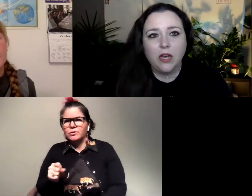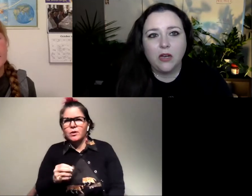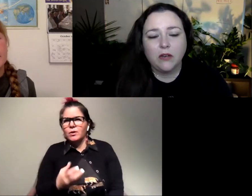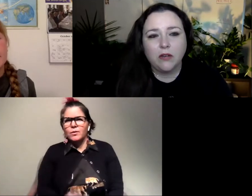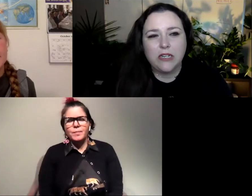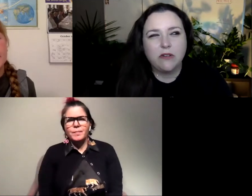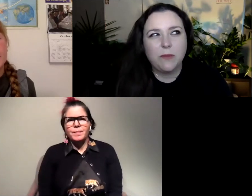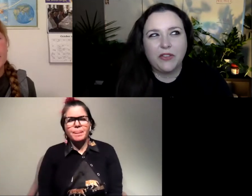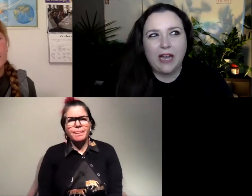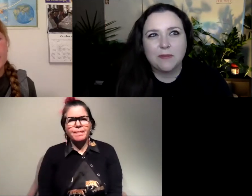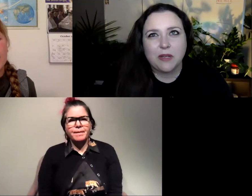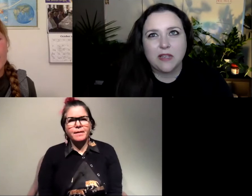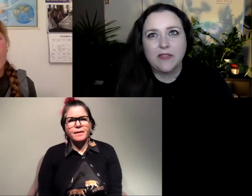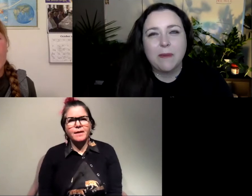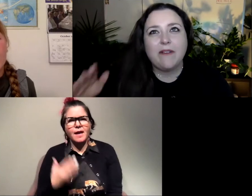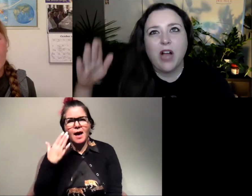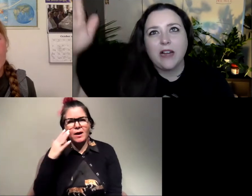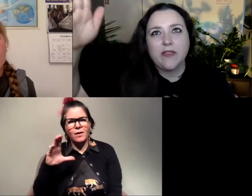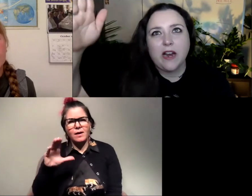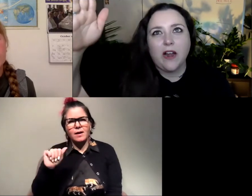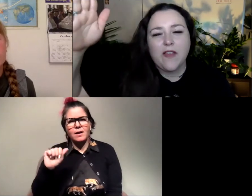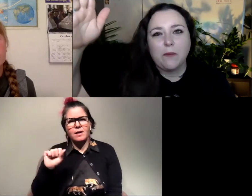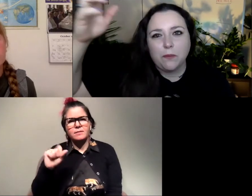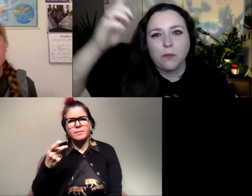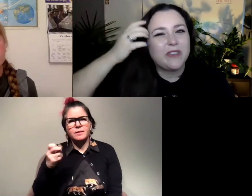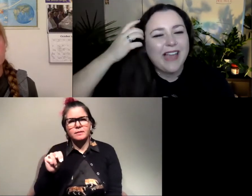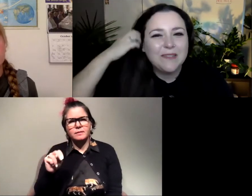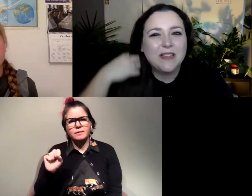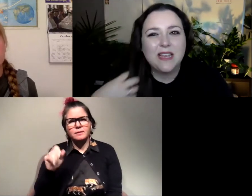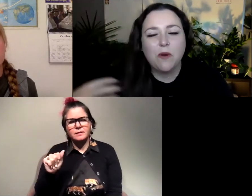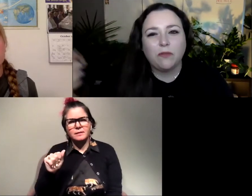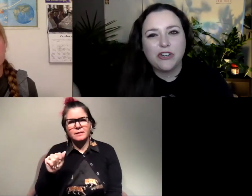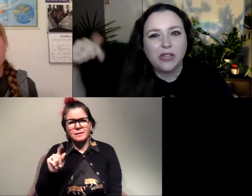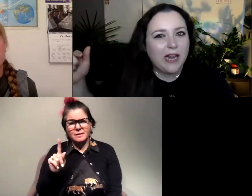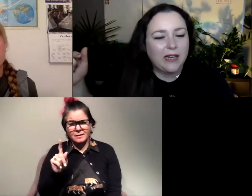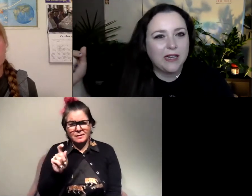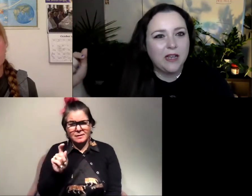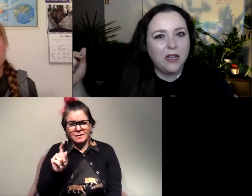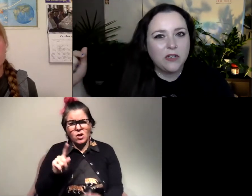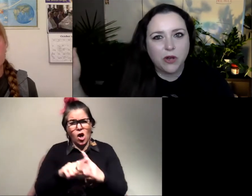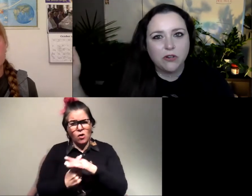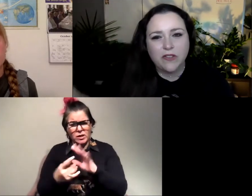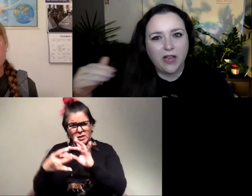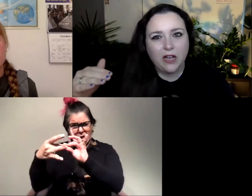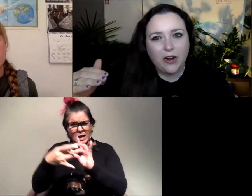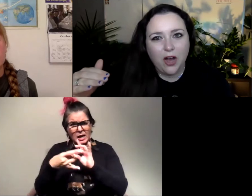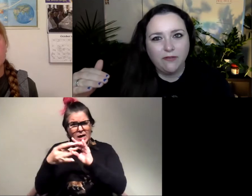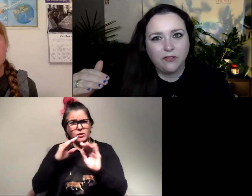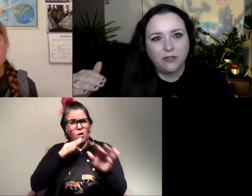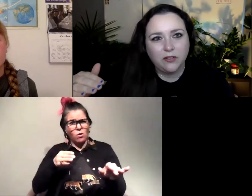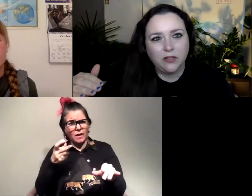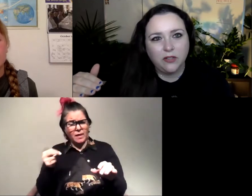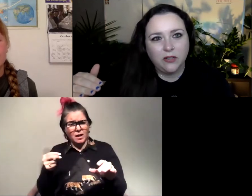Yeah. I don't know about the Caspian Sea. They may have gotten in there, and then was the Caspian Sea originally connected to an ocean and then got cut